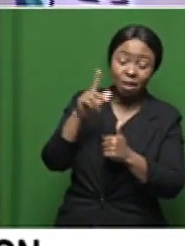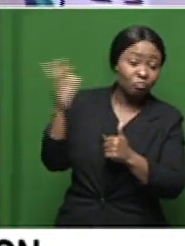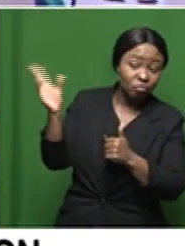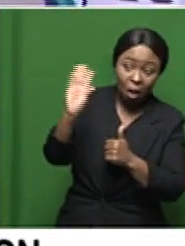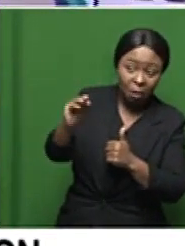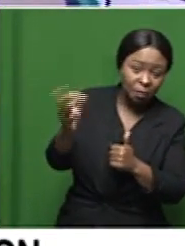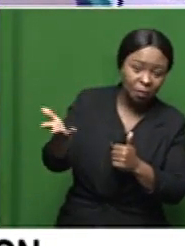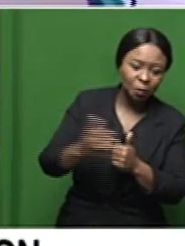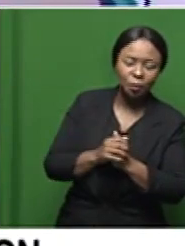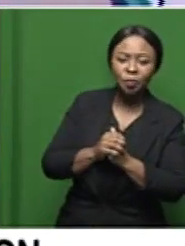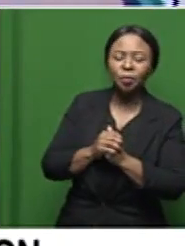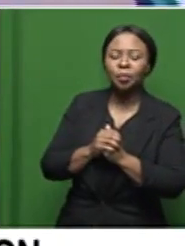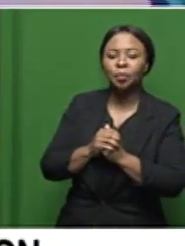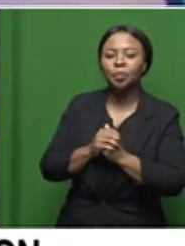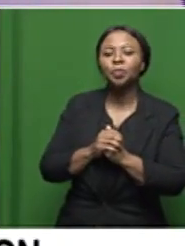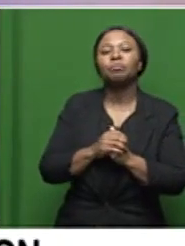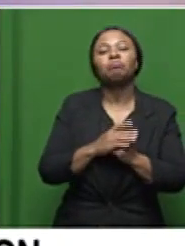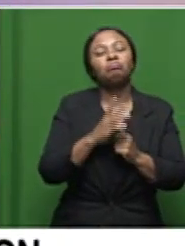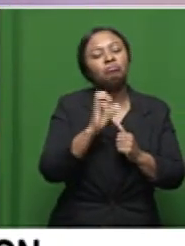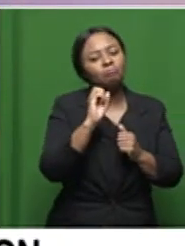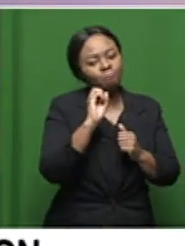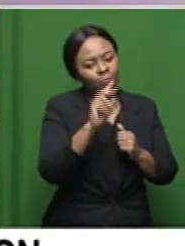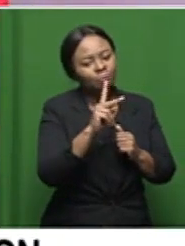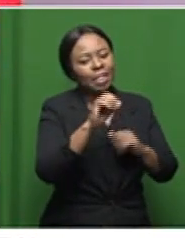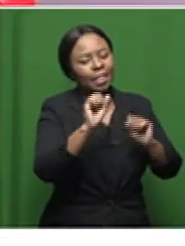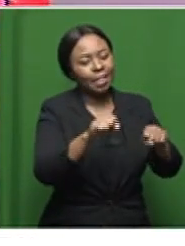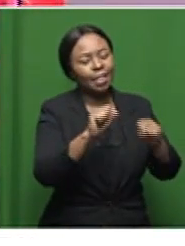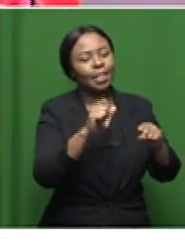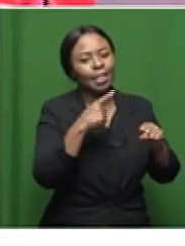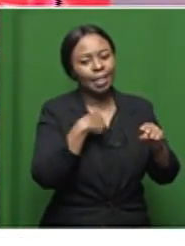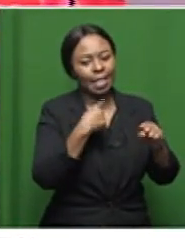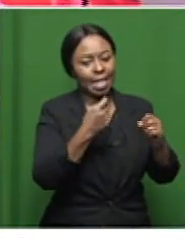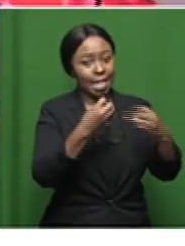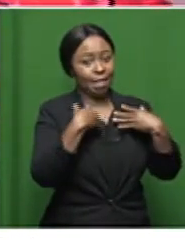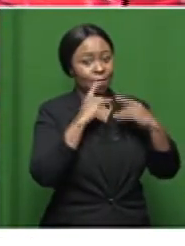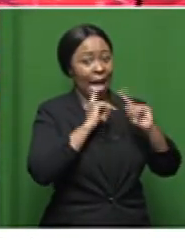ma'am. Oh, yes. Are you giving me the answers?